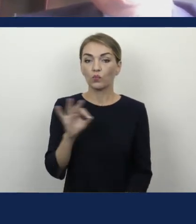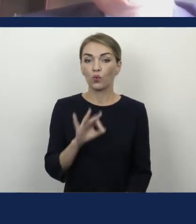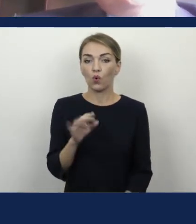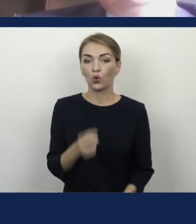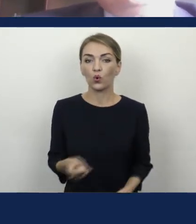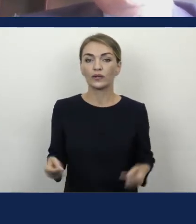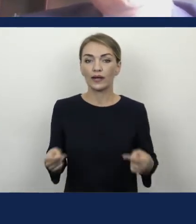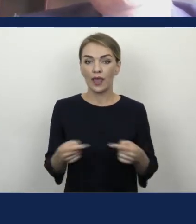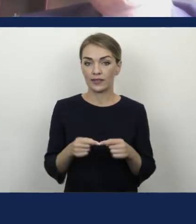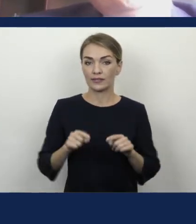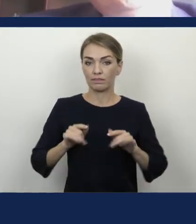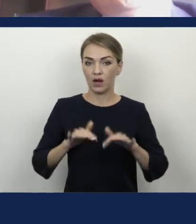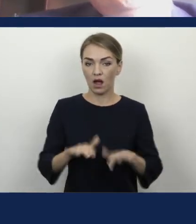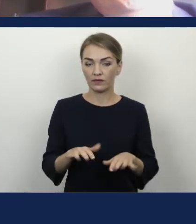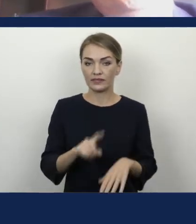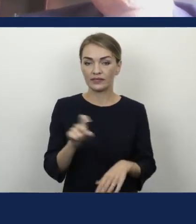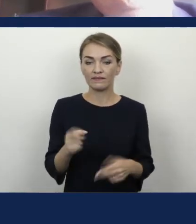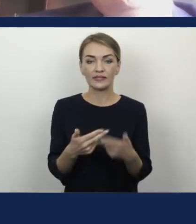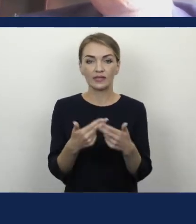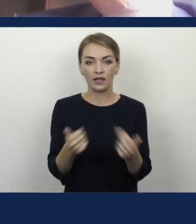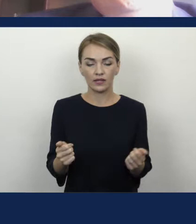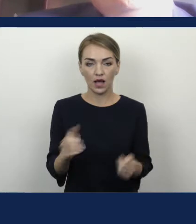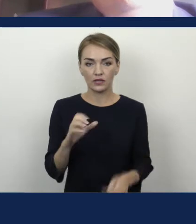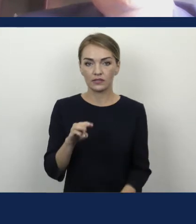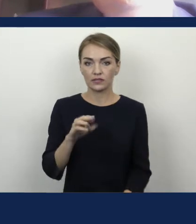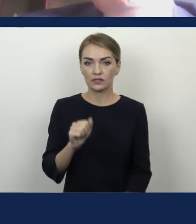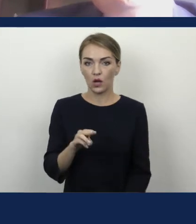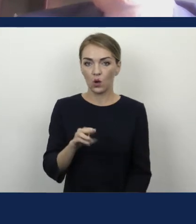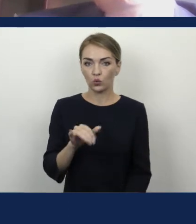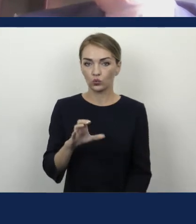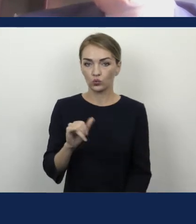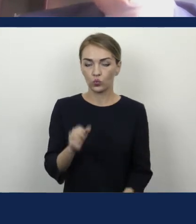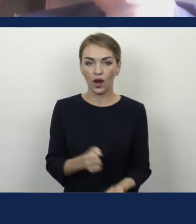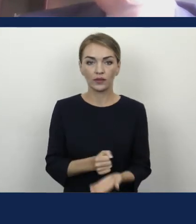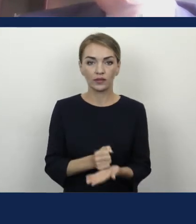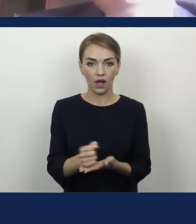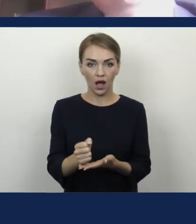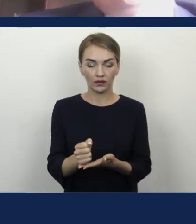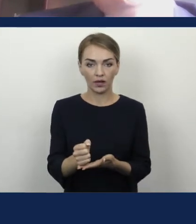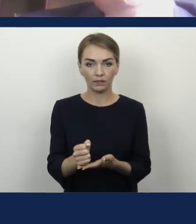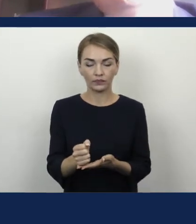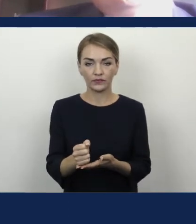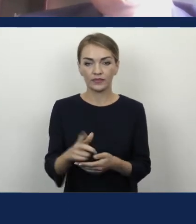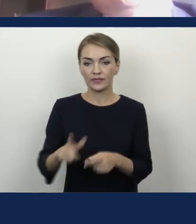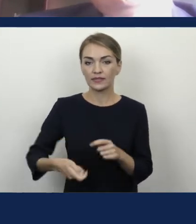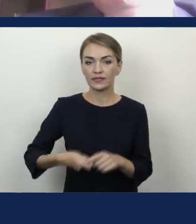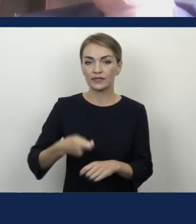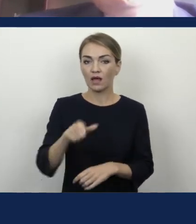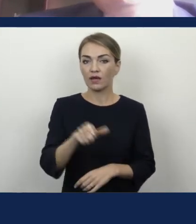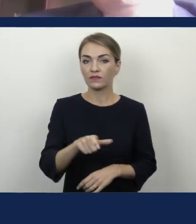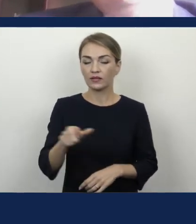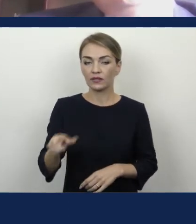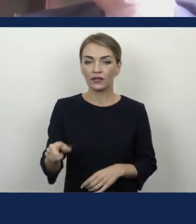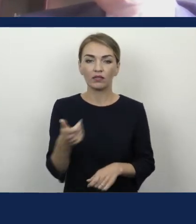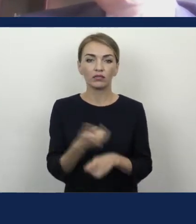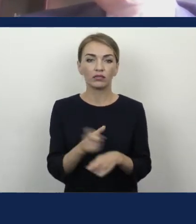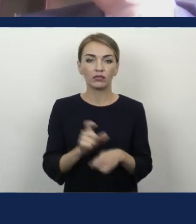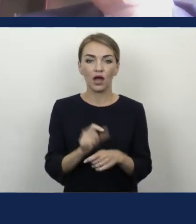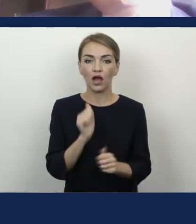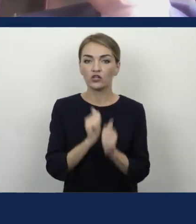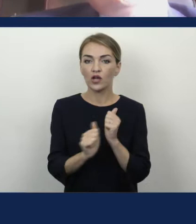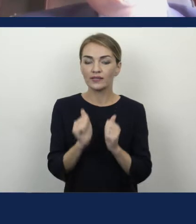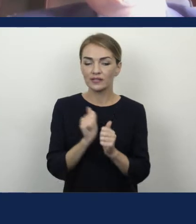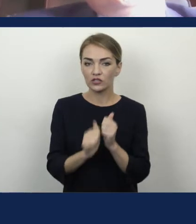a status of a candidate, the applicants had most often contested the decisions